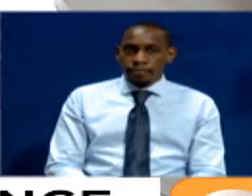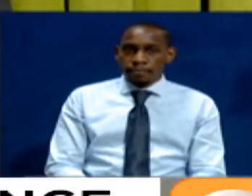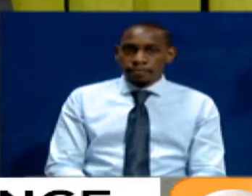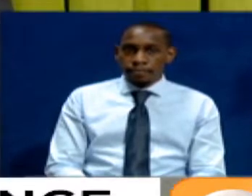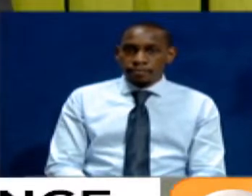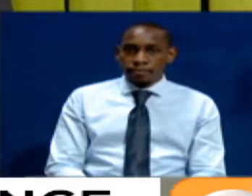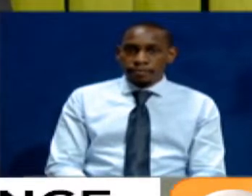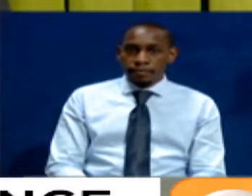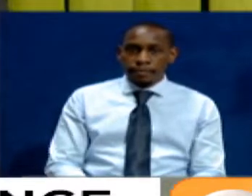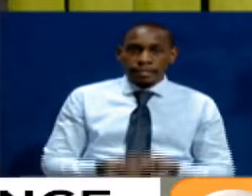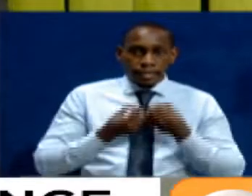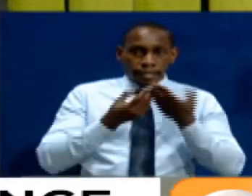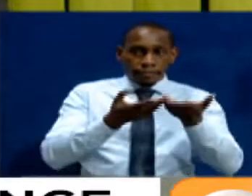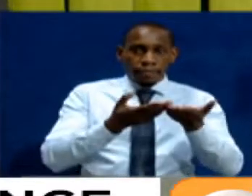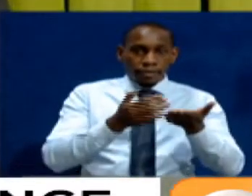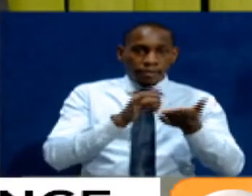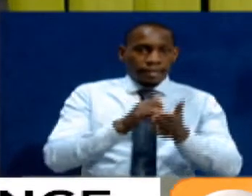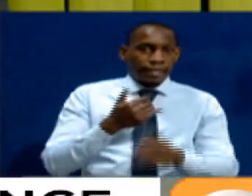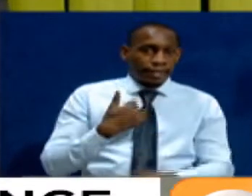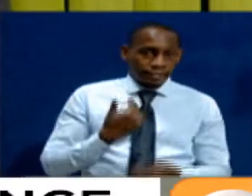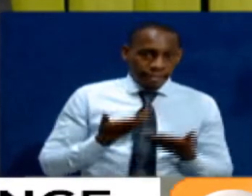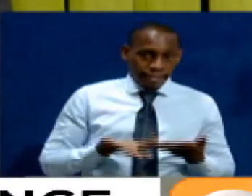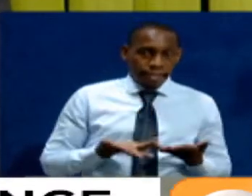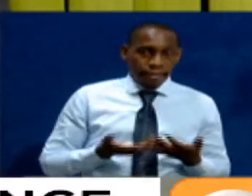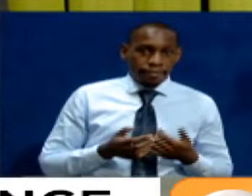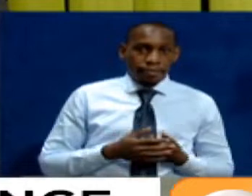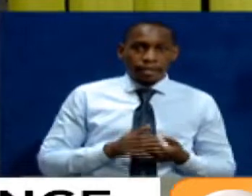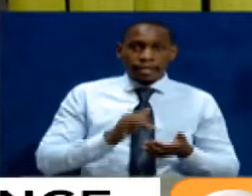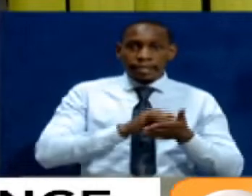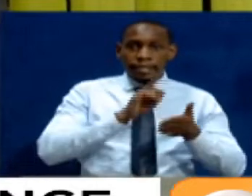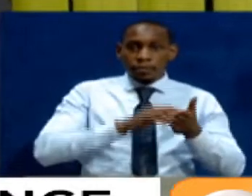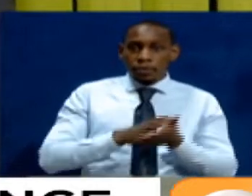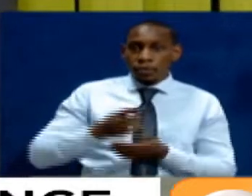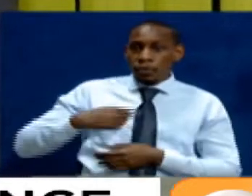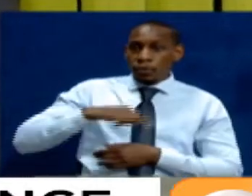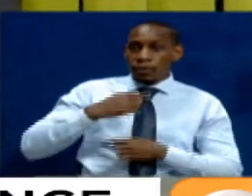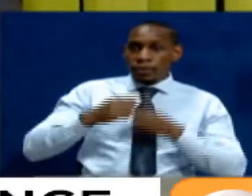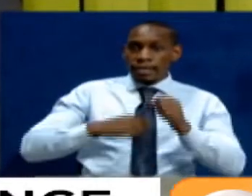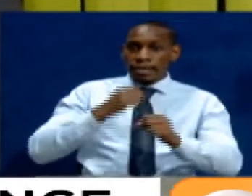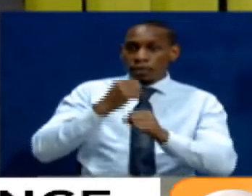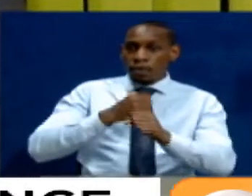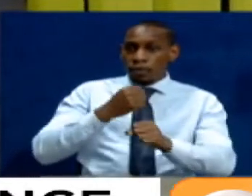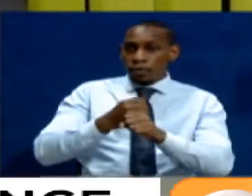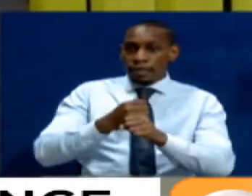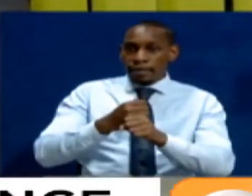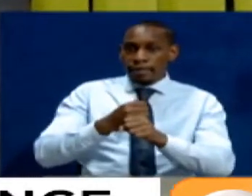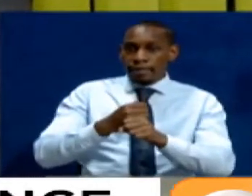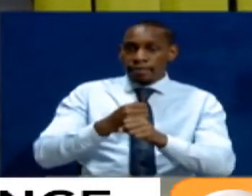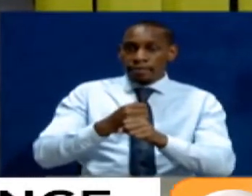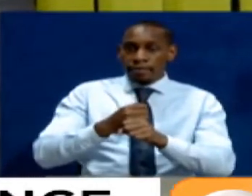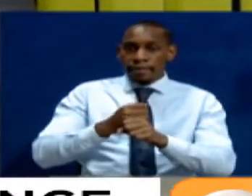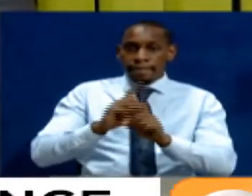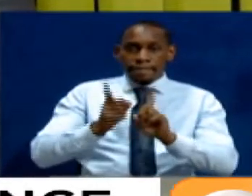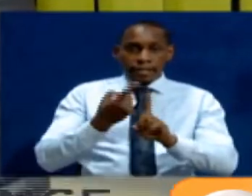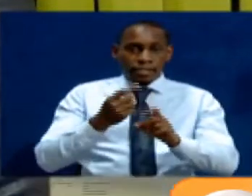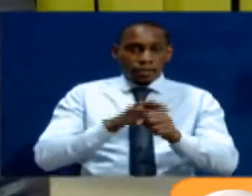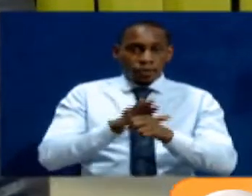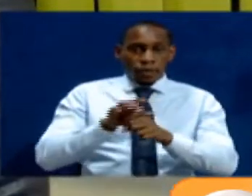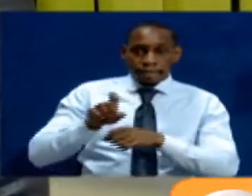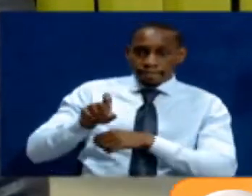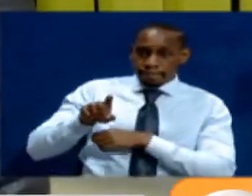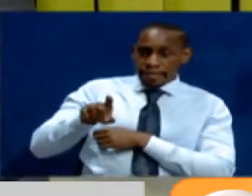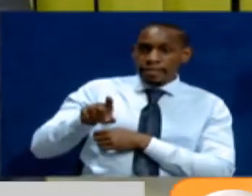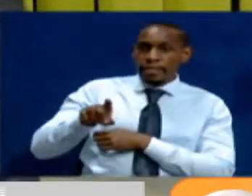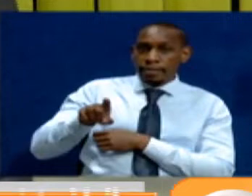Well, Jeff, the data available so far is that we are still dealing with our old initial COVID